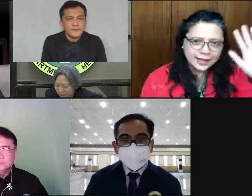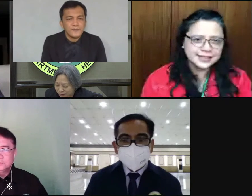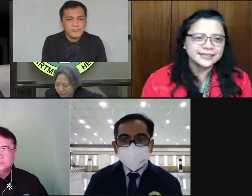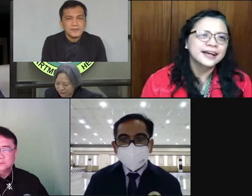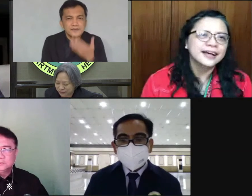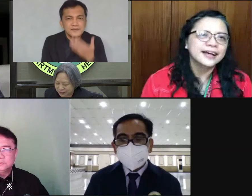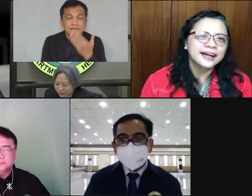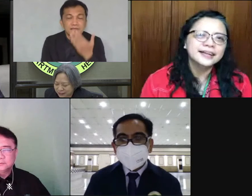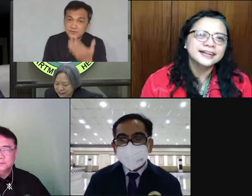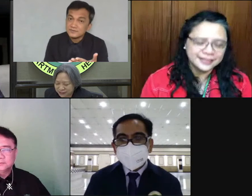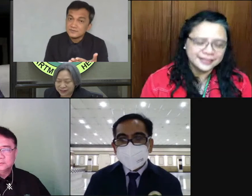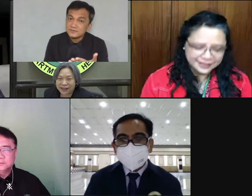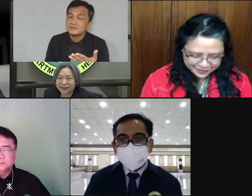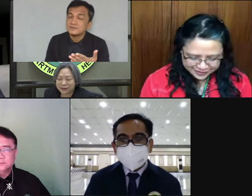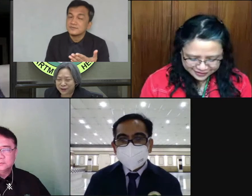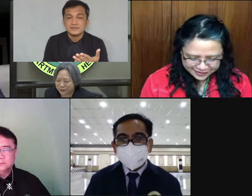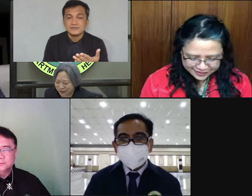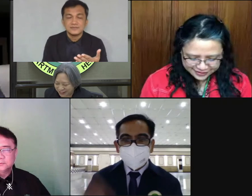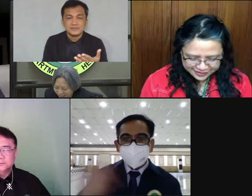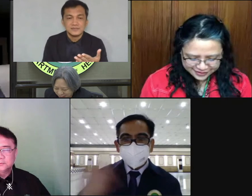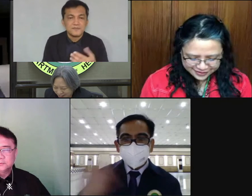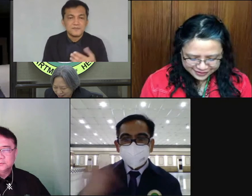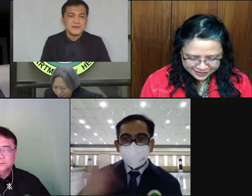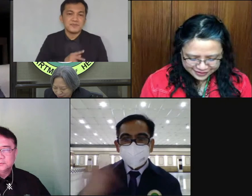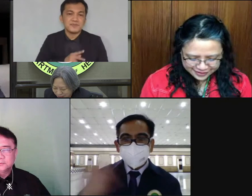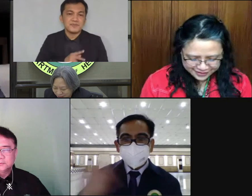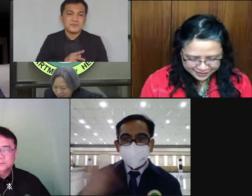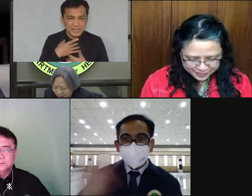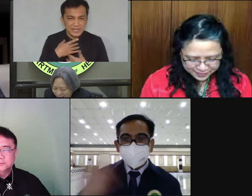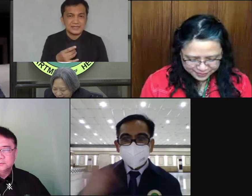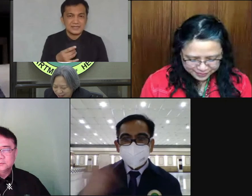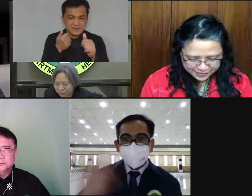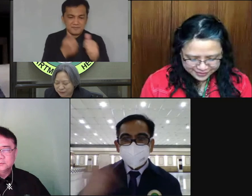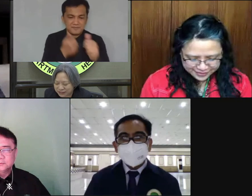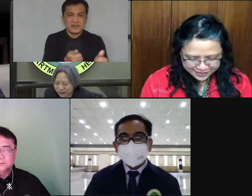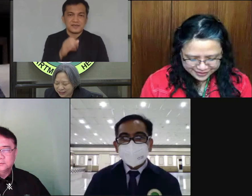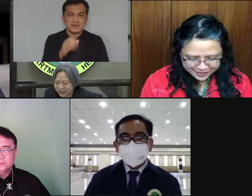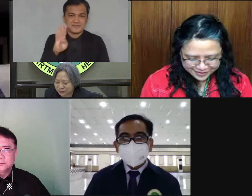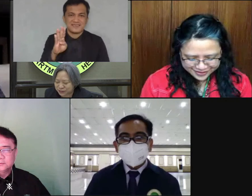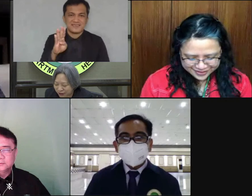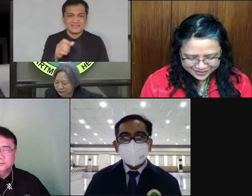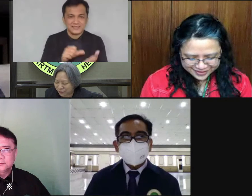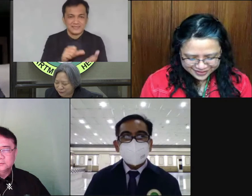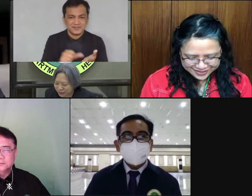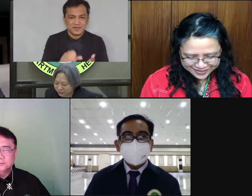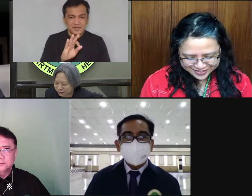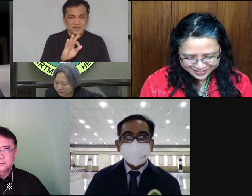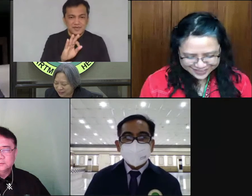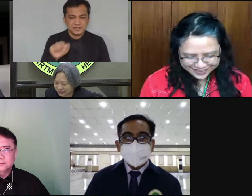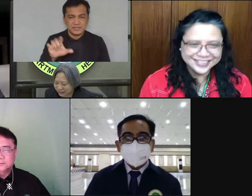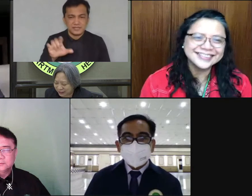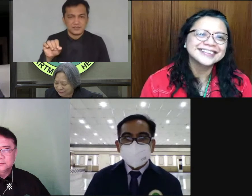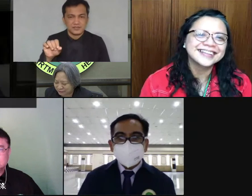Oh, thanks. Thank you, everybody. Please like and subscribe to our Facebook page,